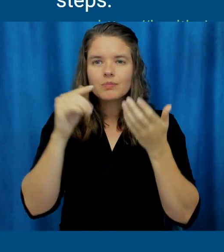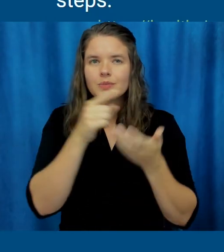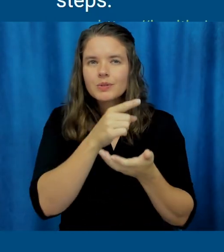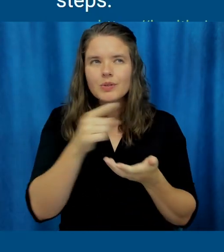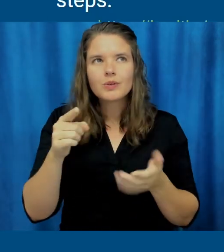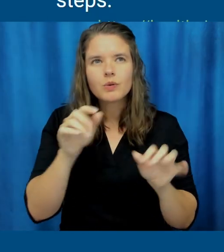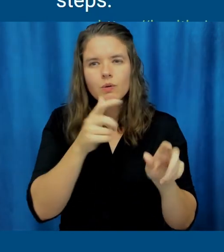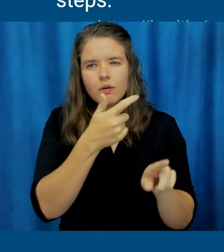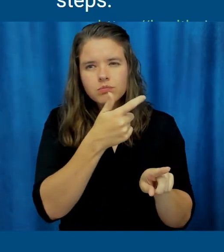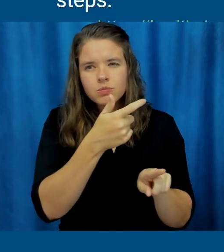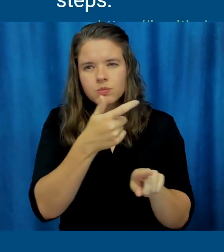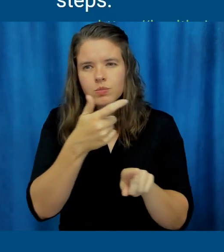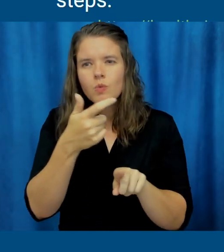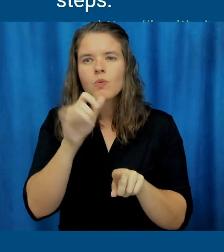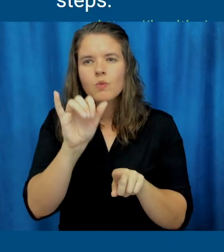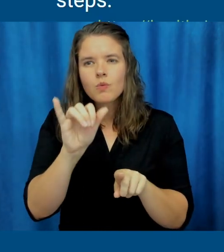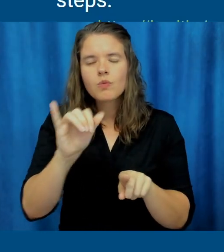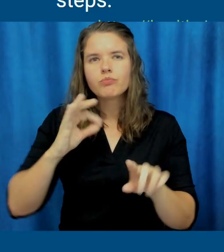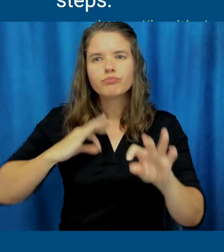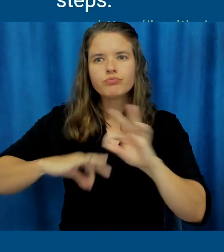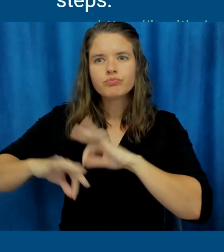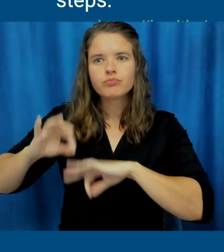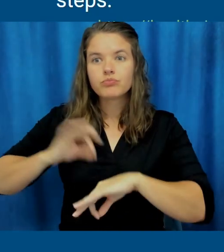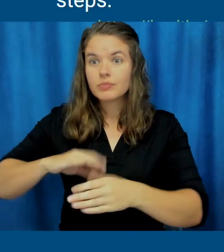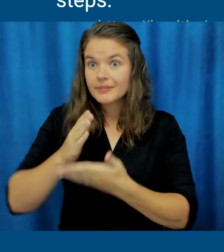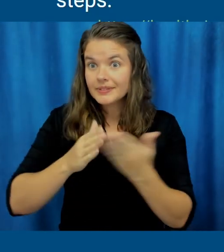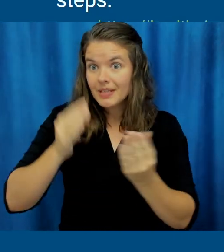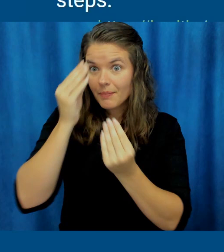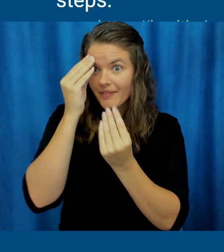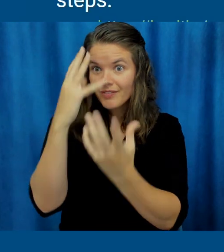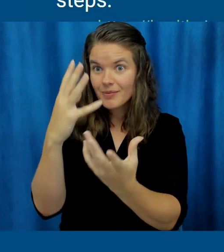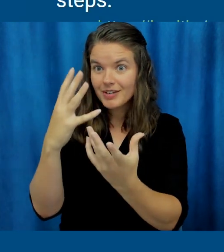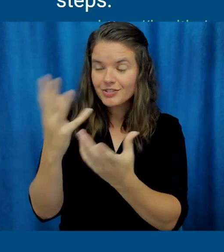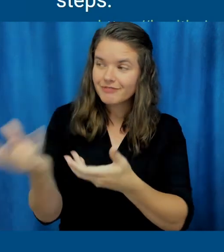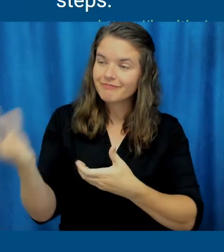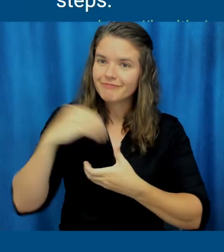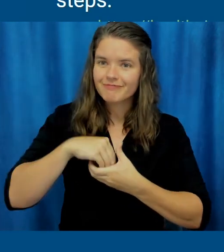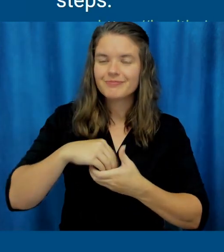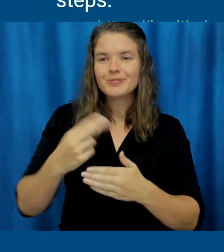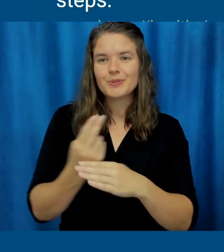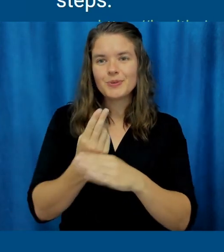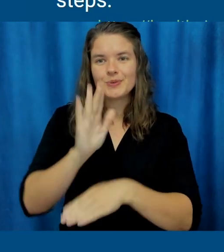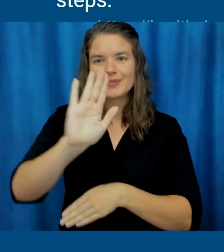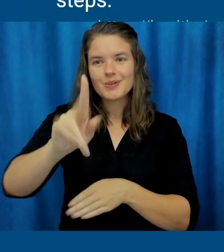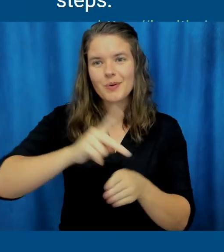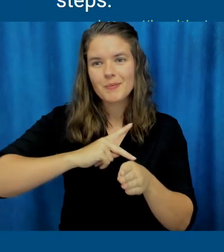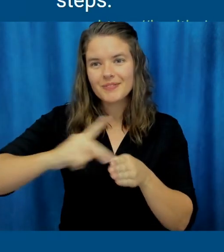take away some information that you could utilize in your profession.